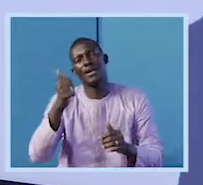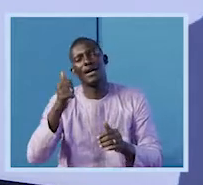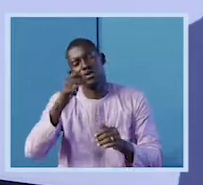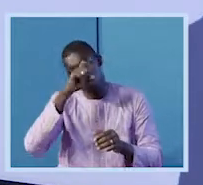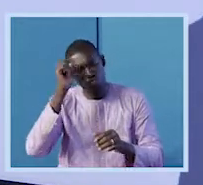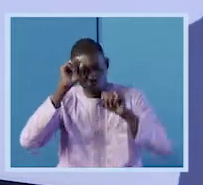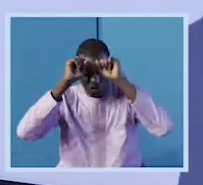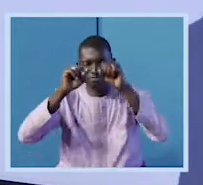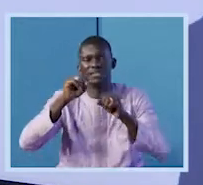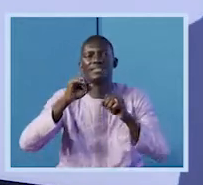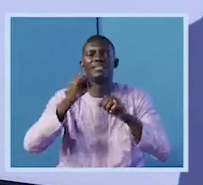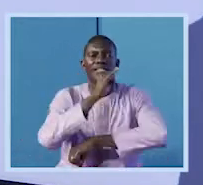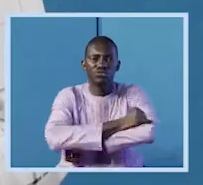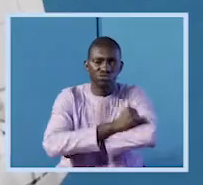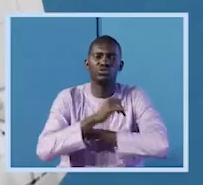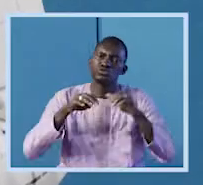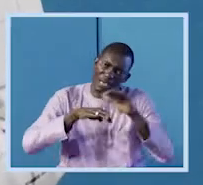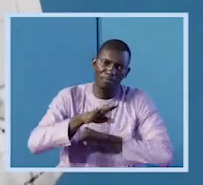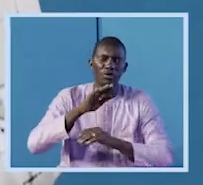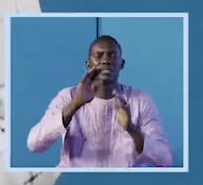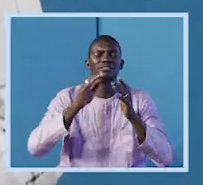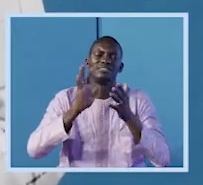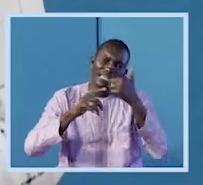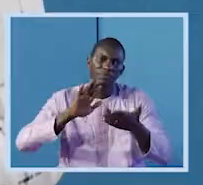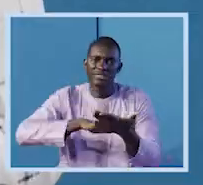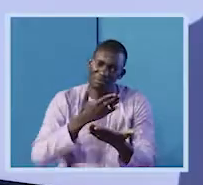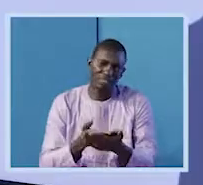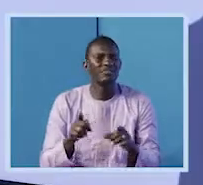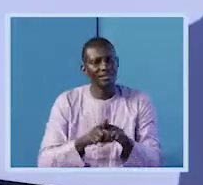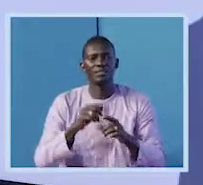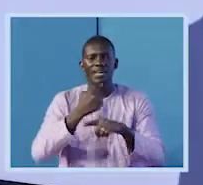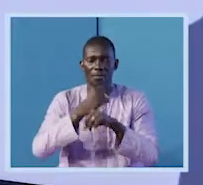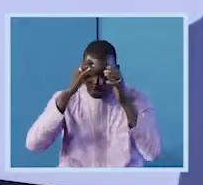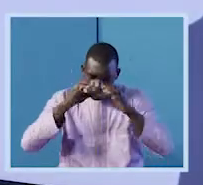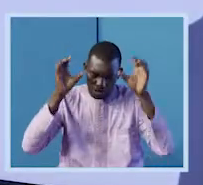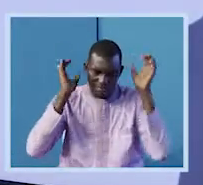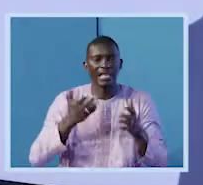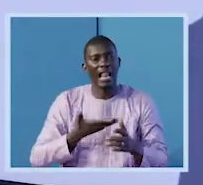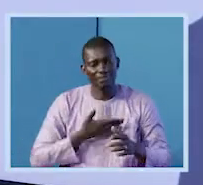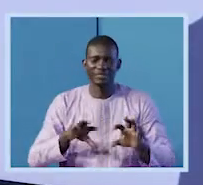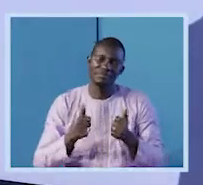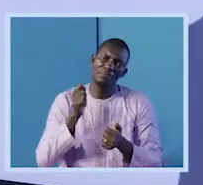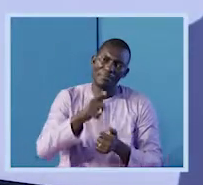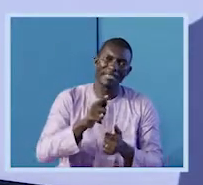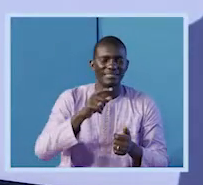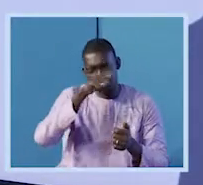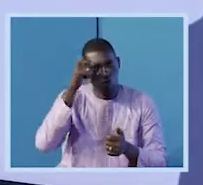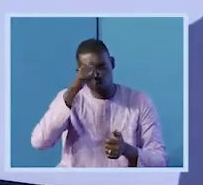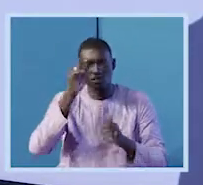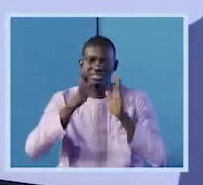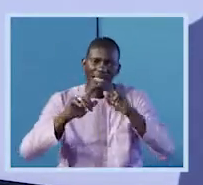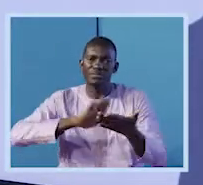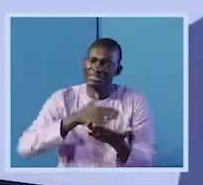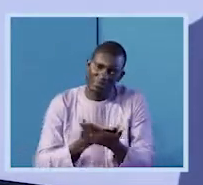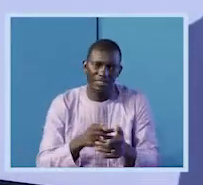to try employ sign language interpreters. And then by that, Gambia College started paying services of sign language